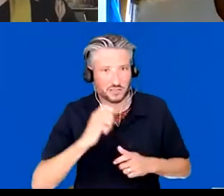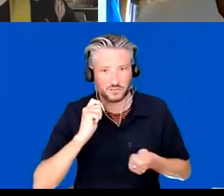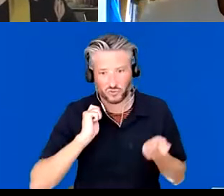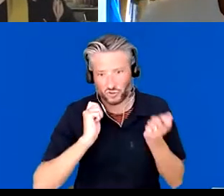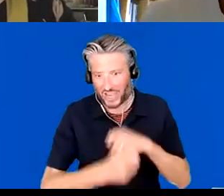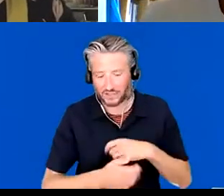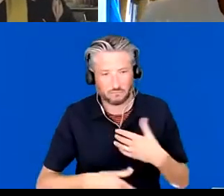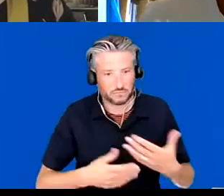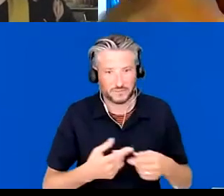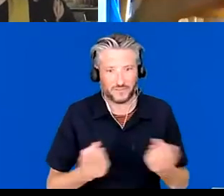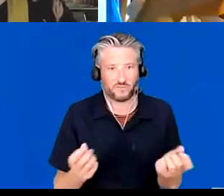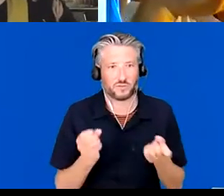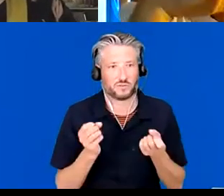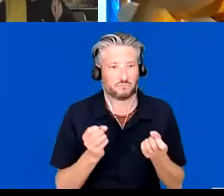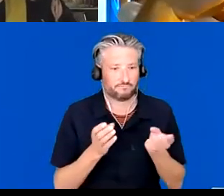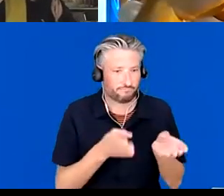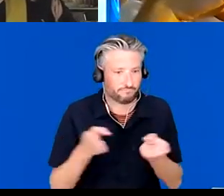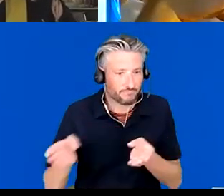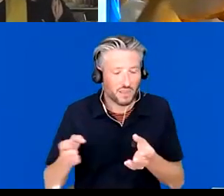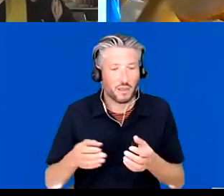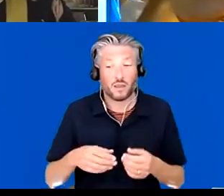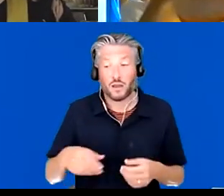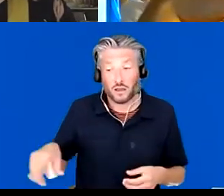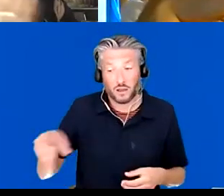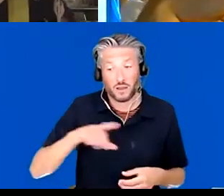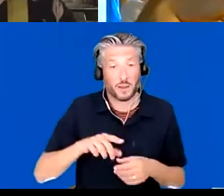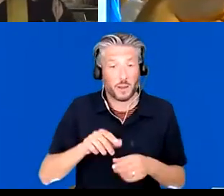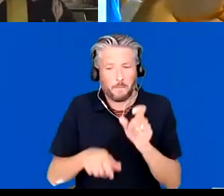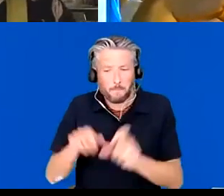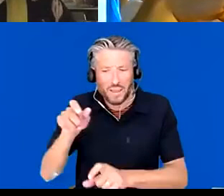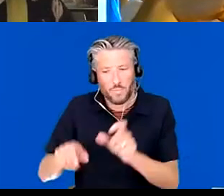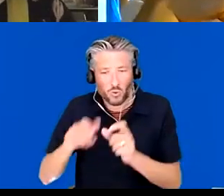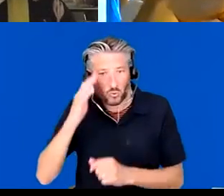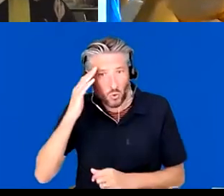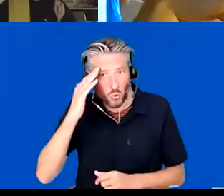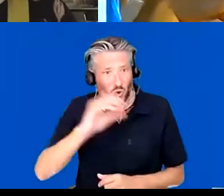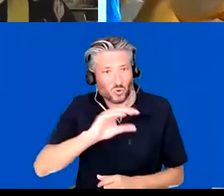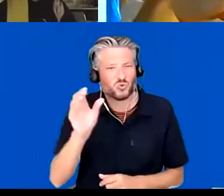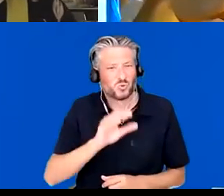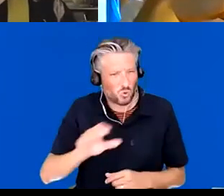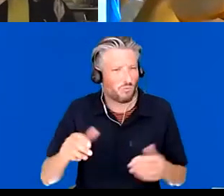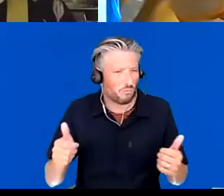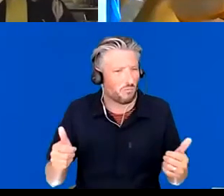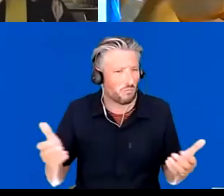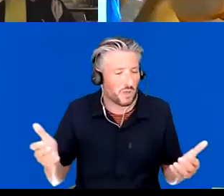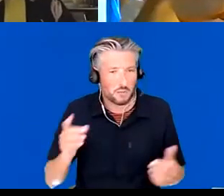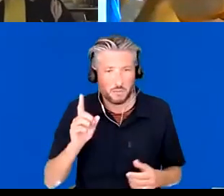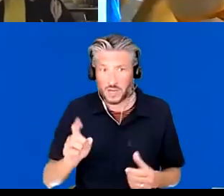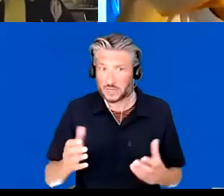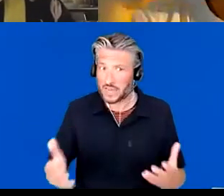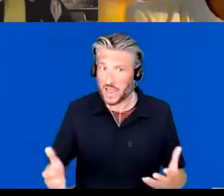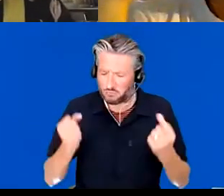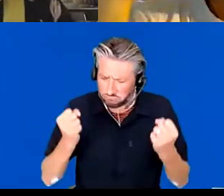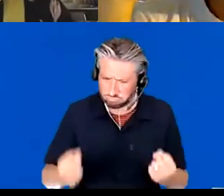of style of communication and so on, but perhaps not as much as we are now. So in that sense, I guess we had more